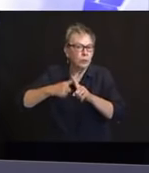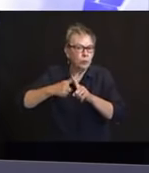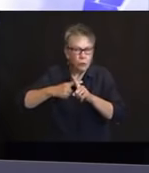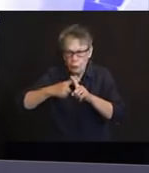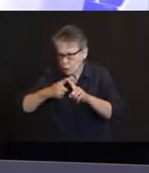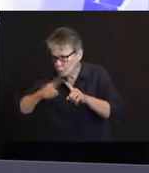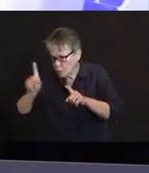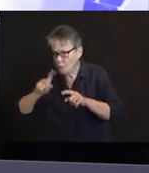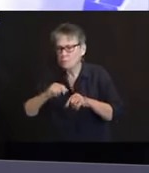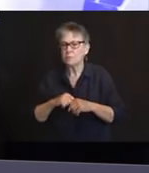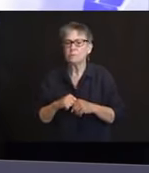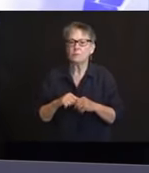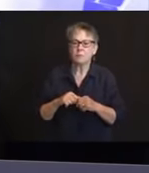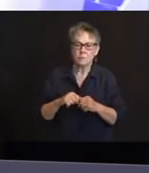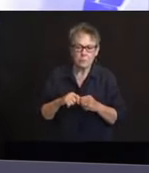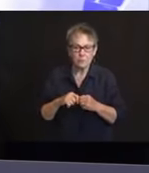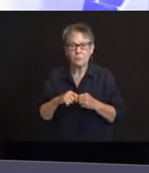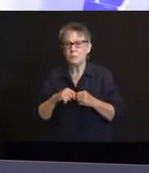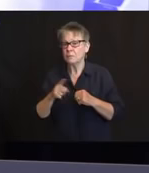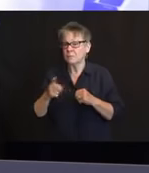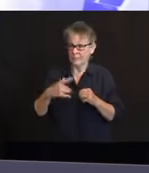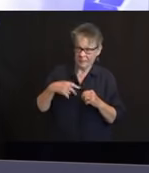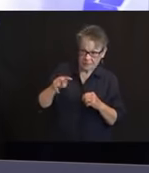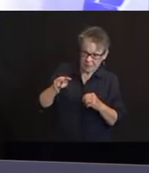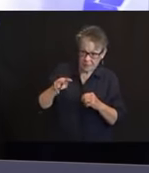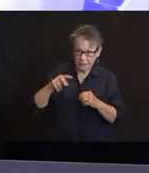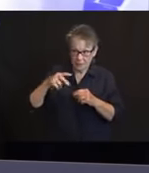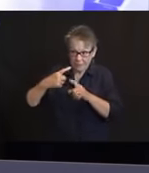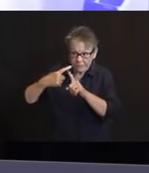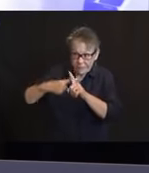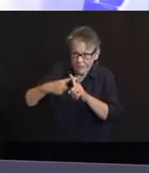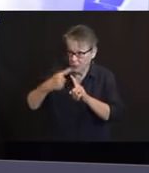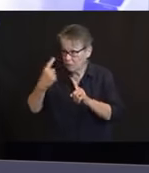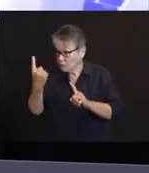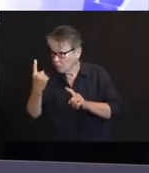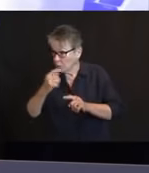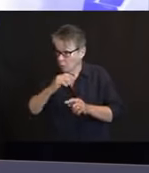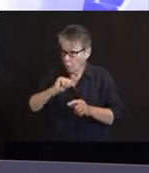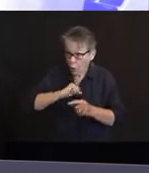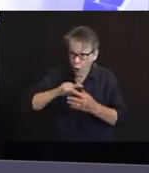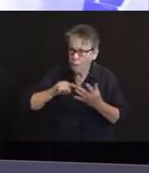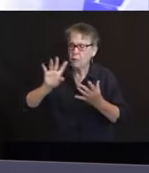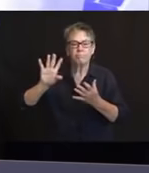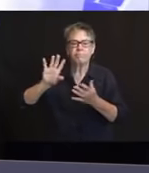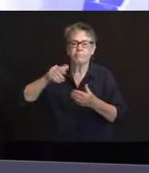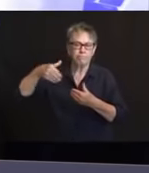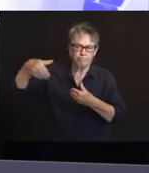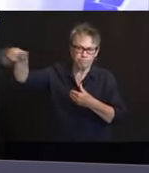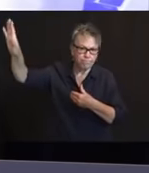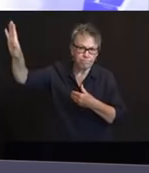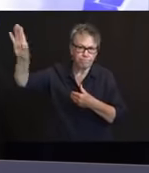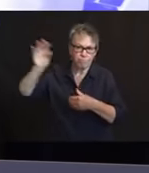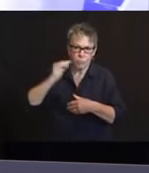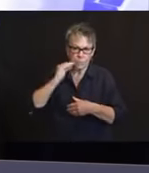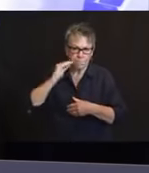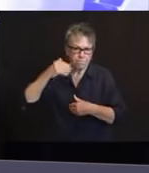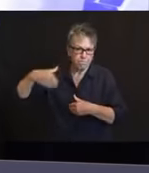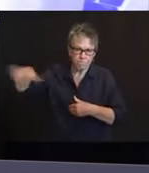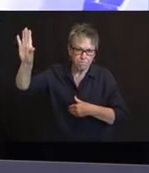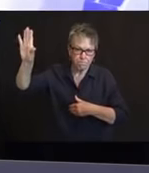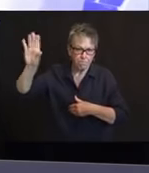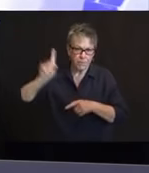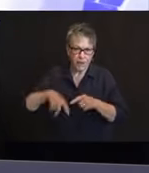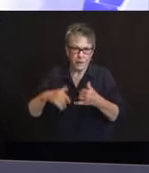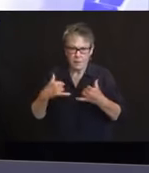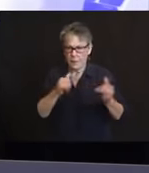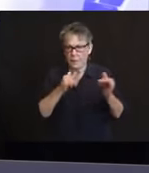activities. Program leaders are required to divide larger teams into smaller groups and stagger practices at different